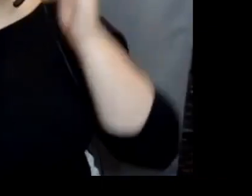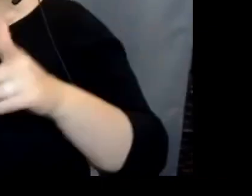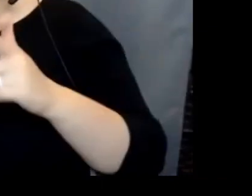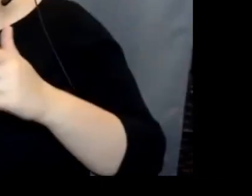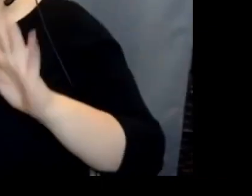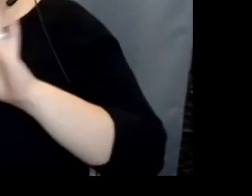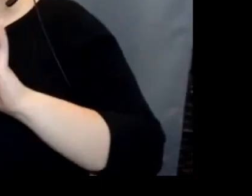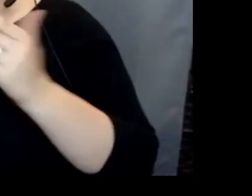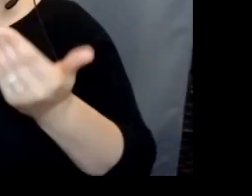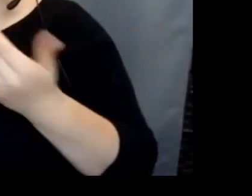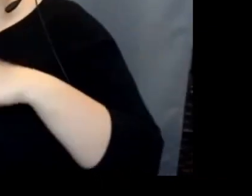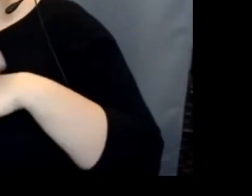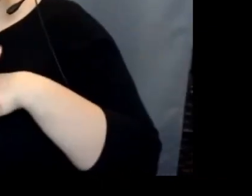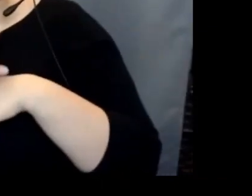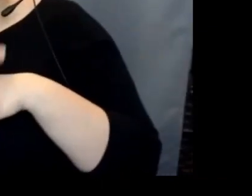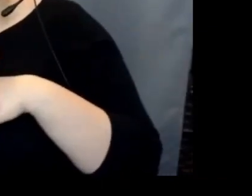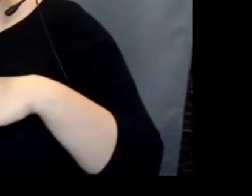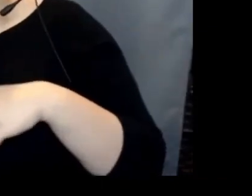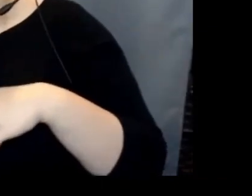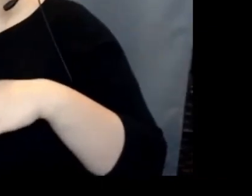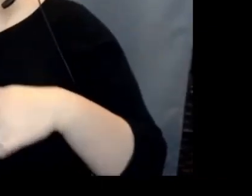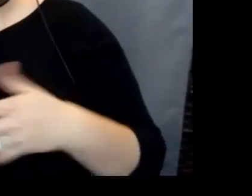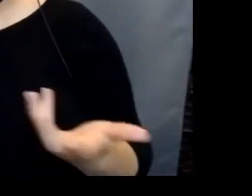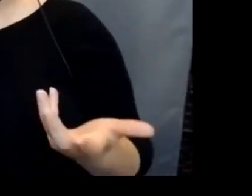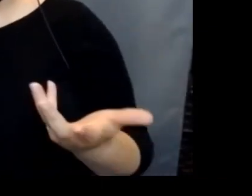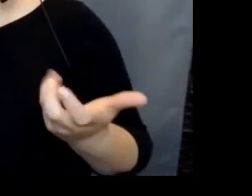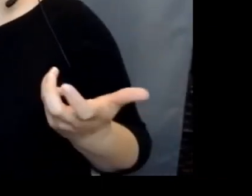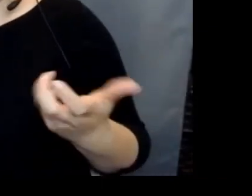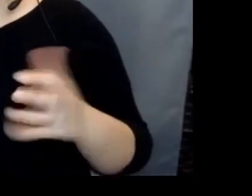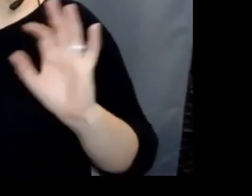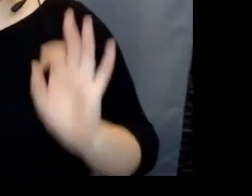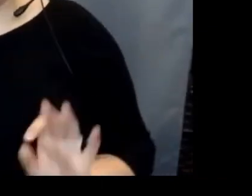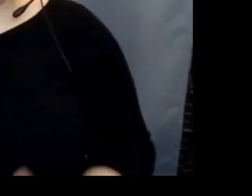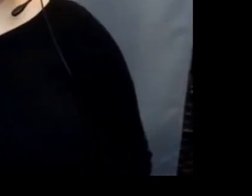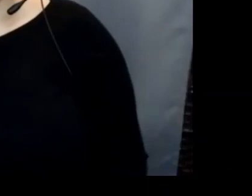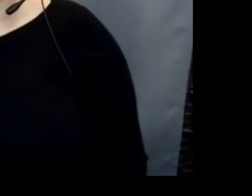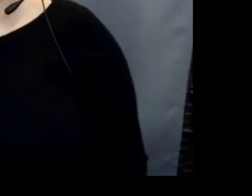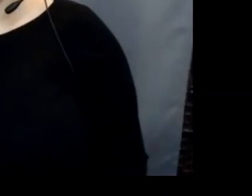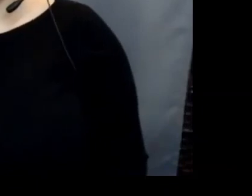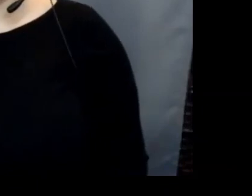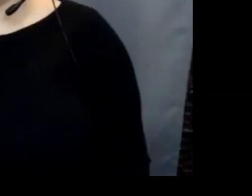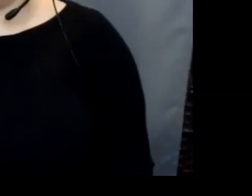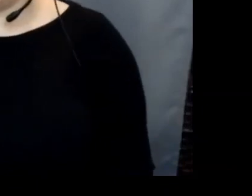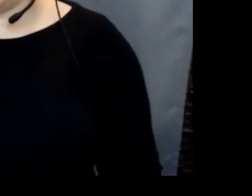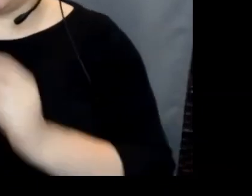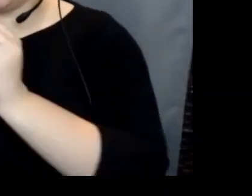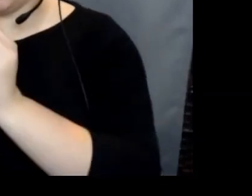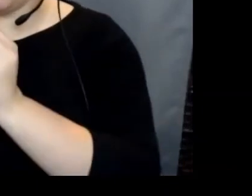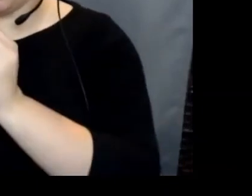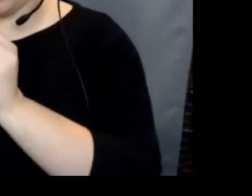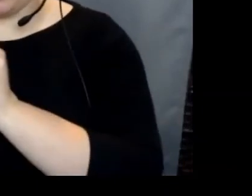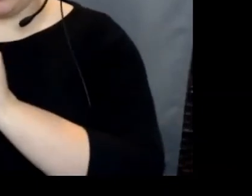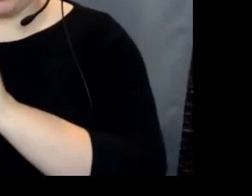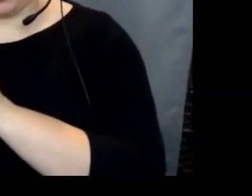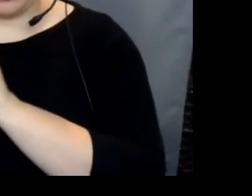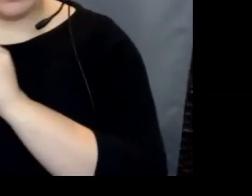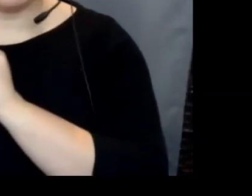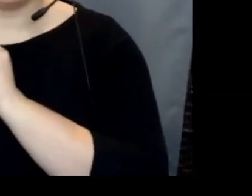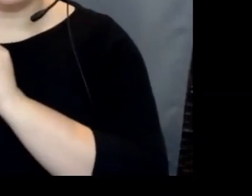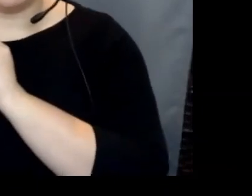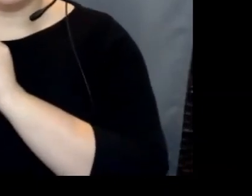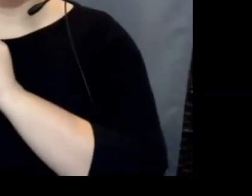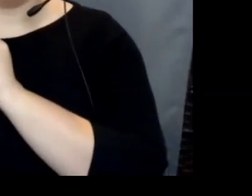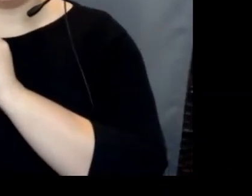in the available options you feel most comfortable selecting. And then one of the things that we will be doing post getting